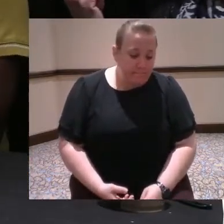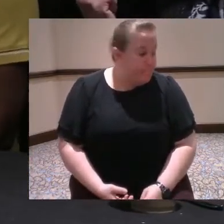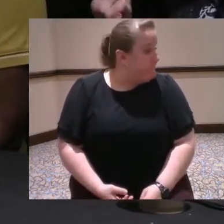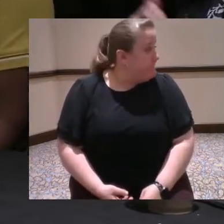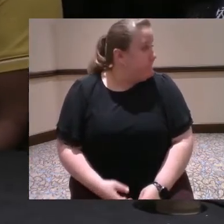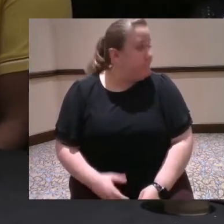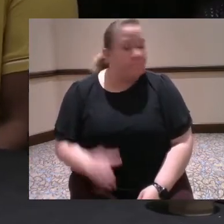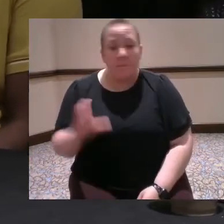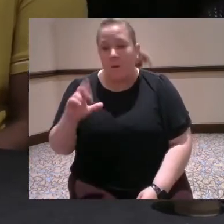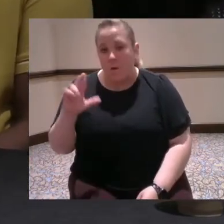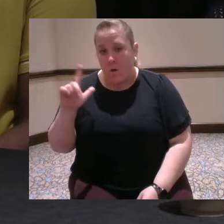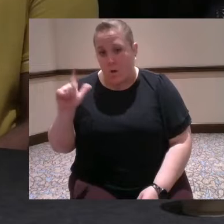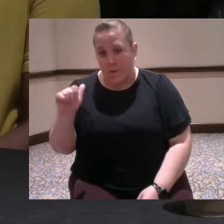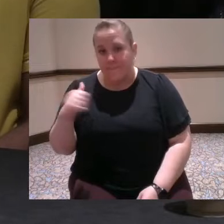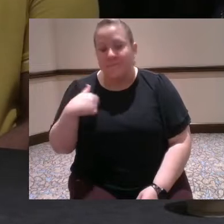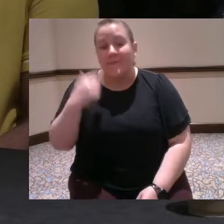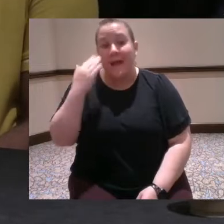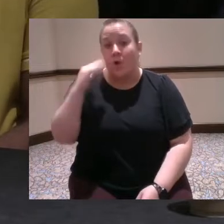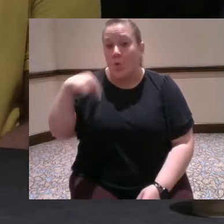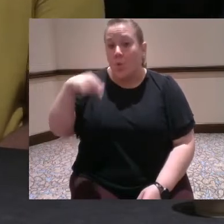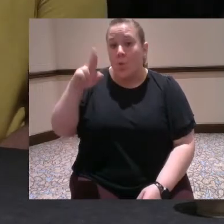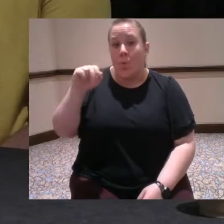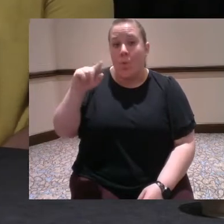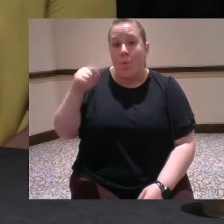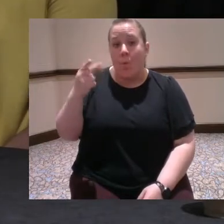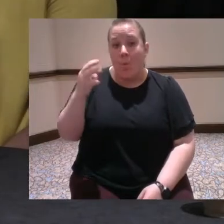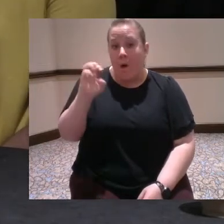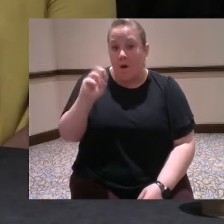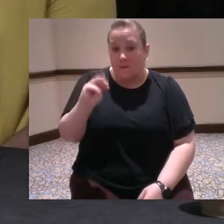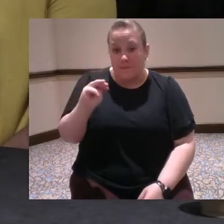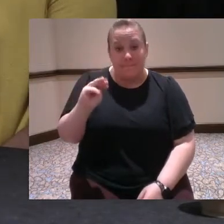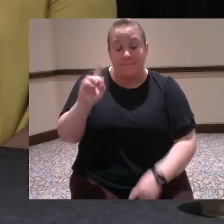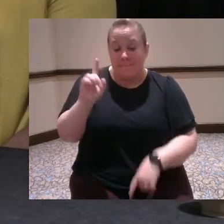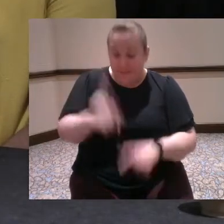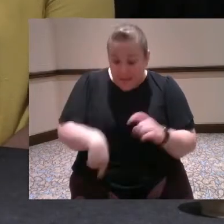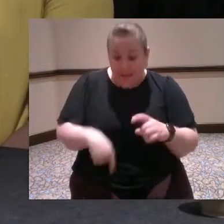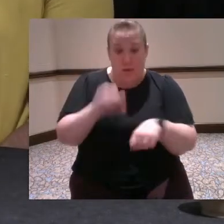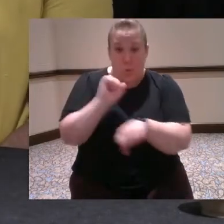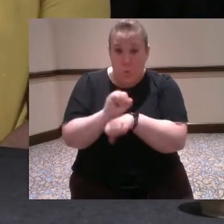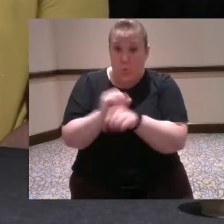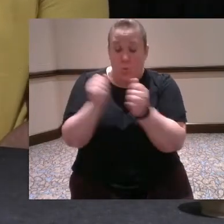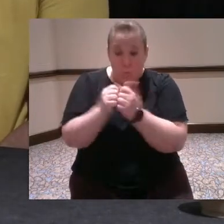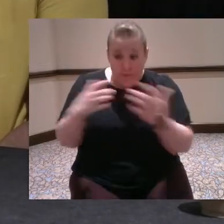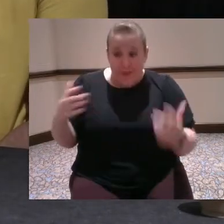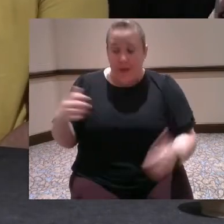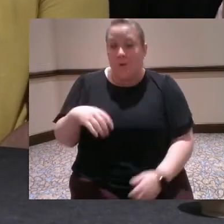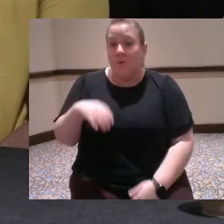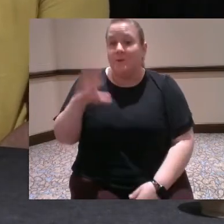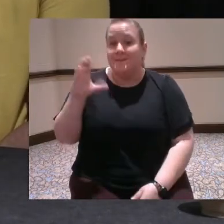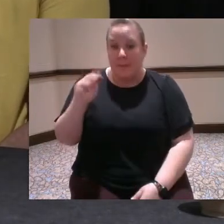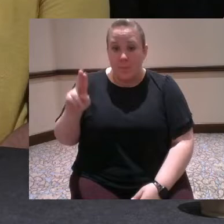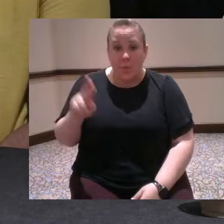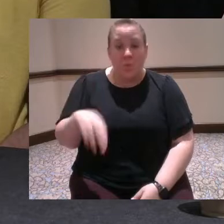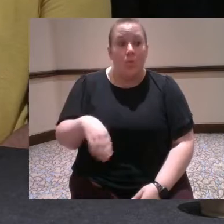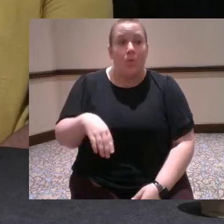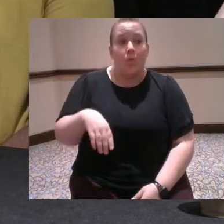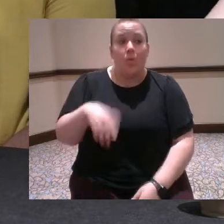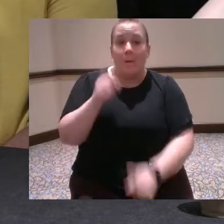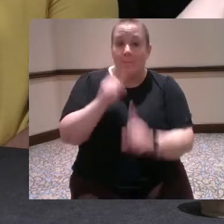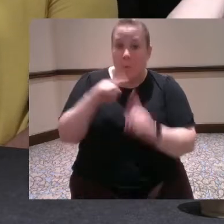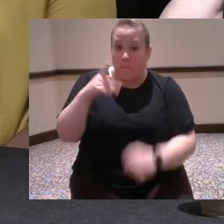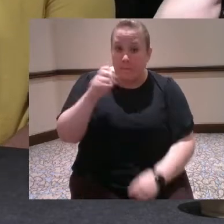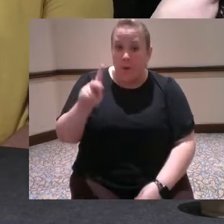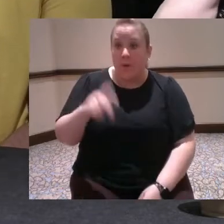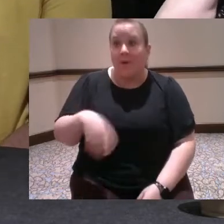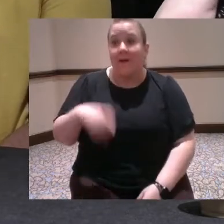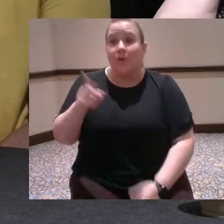I don't think, I know that Quantum could not make its work without Carnegie Mellon University, Point Park University, and Pitt, and